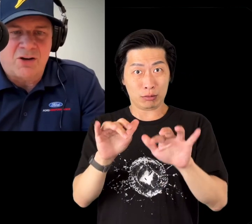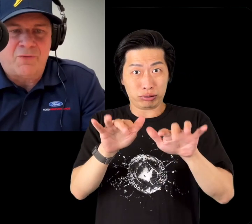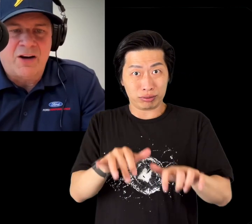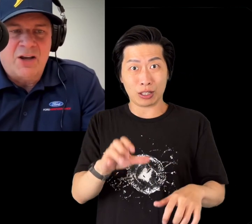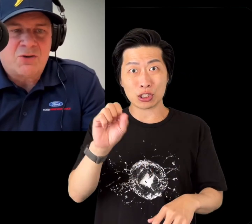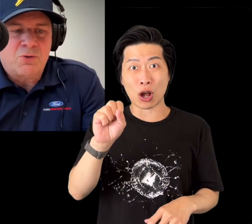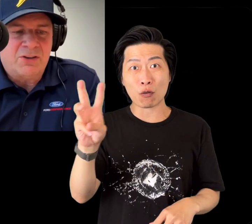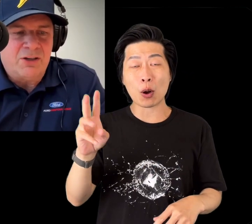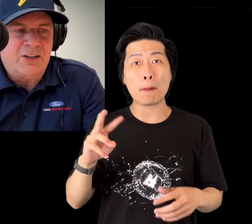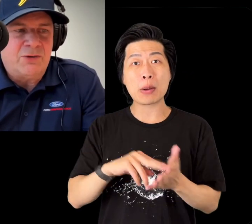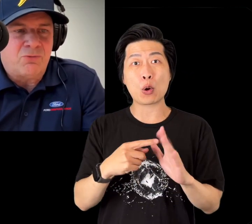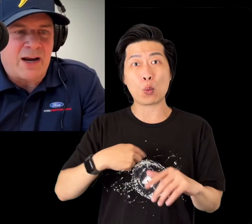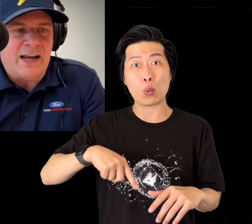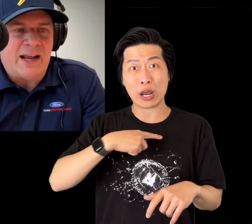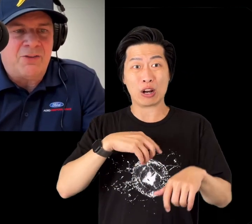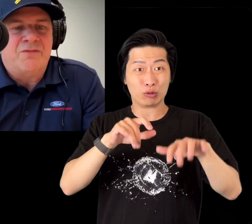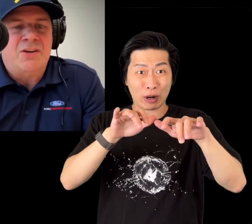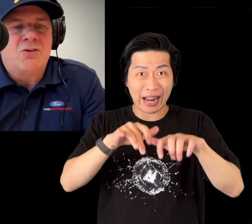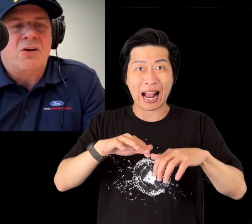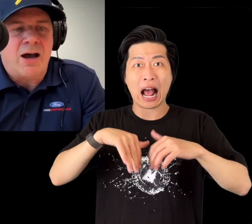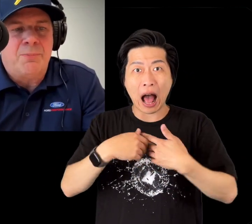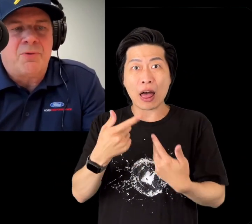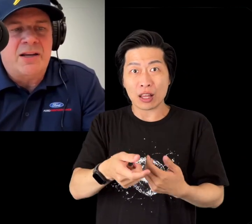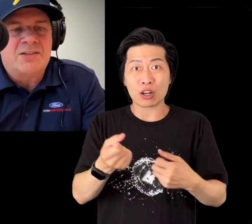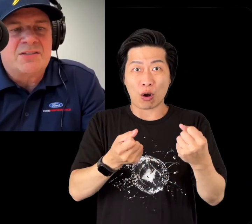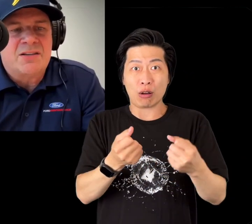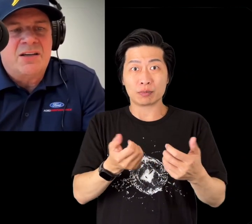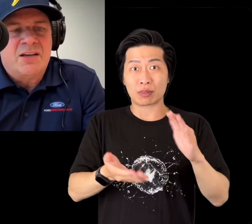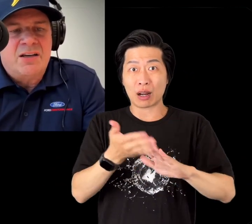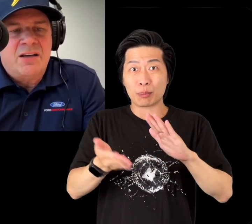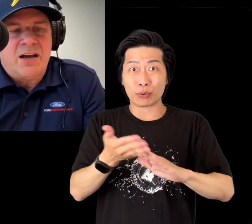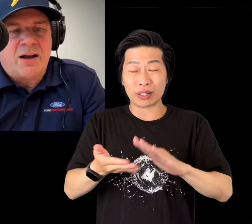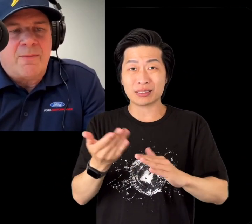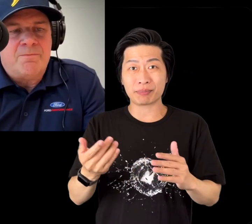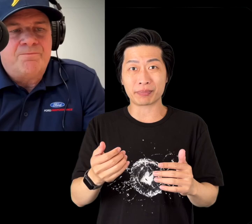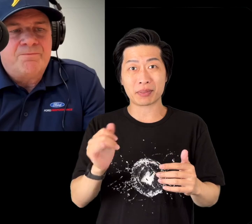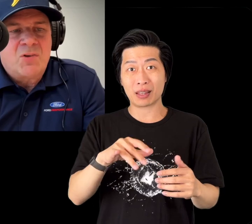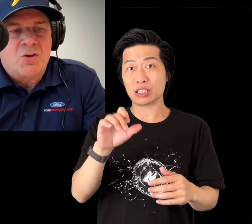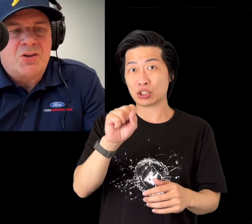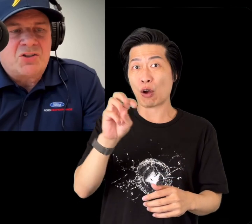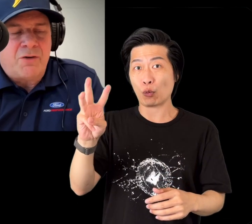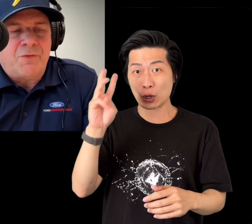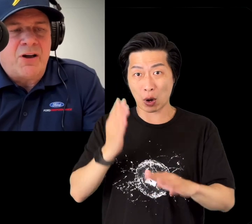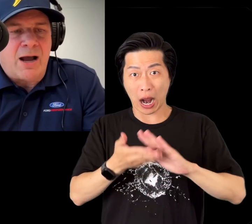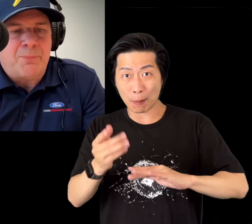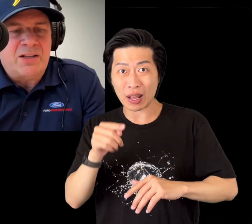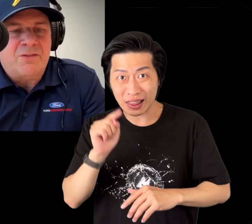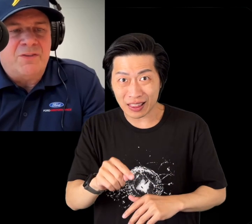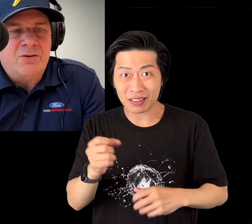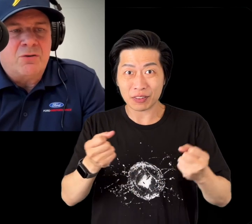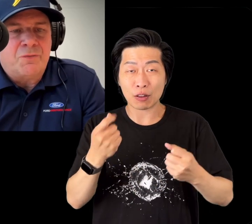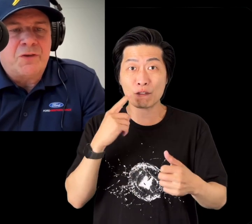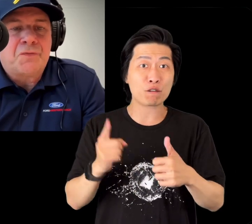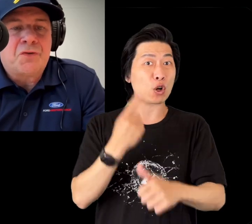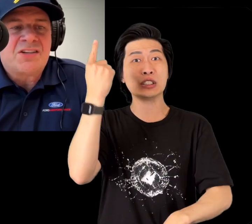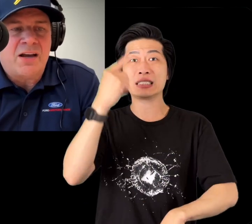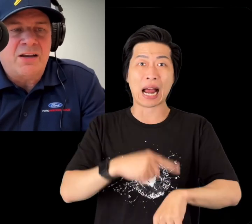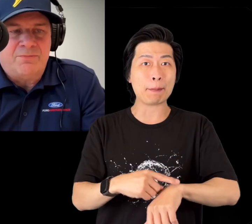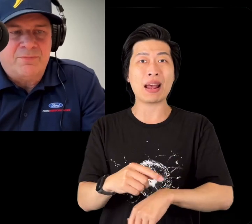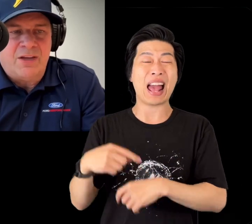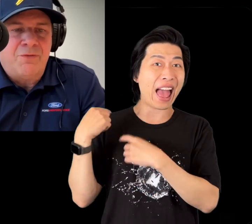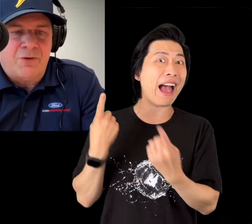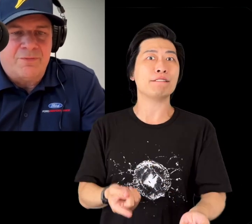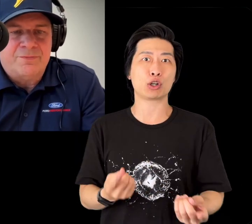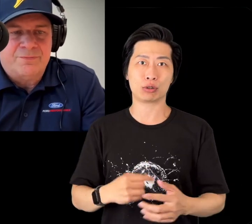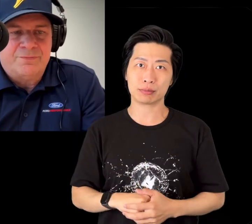written software. So we're literally writing how the vehicle operates, the software to operate the vehicle for the first